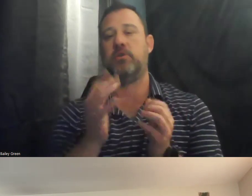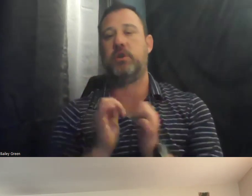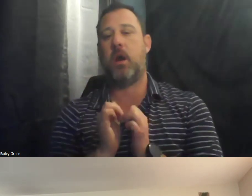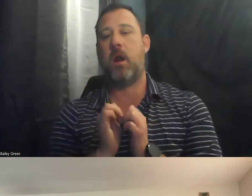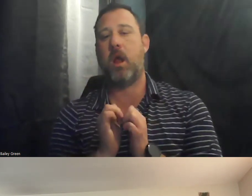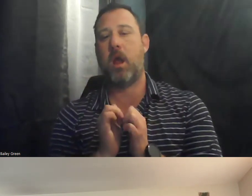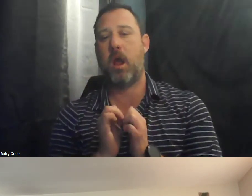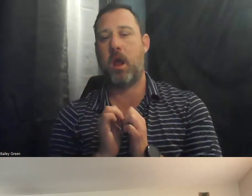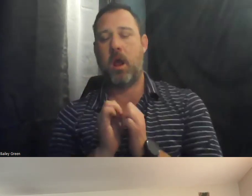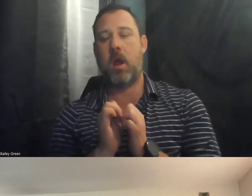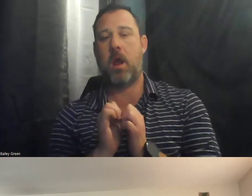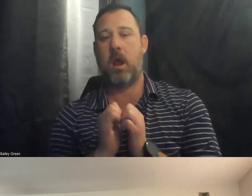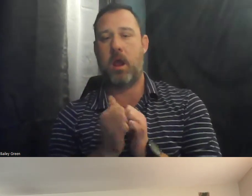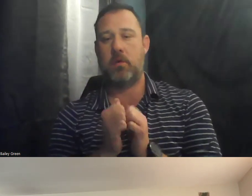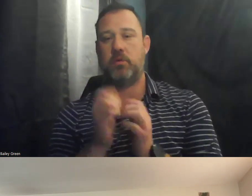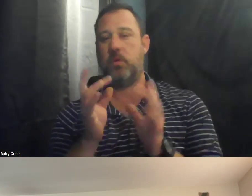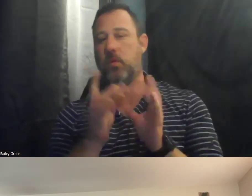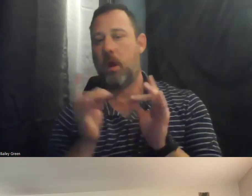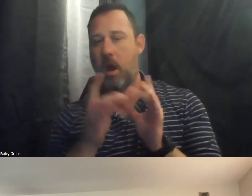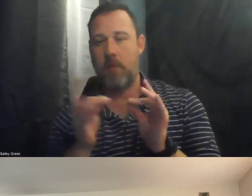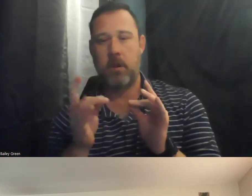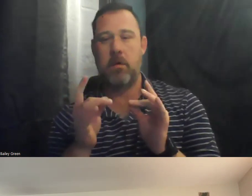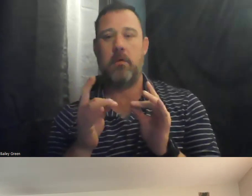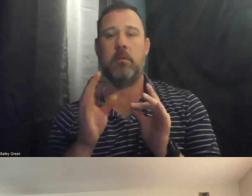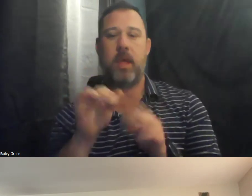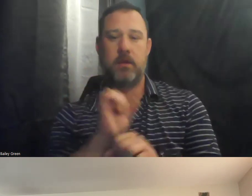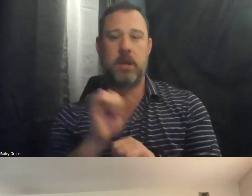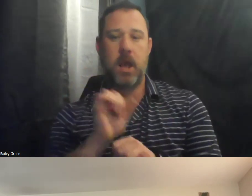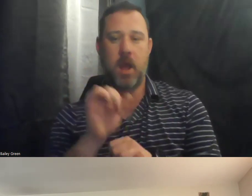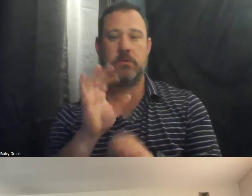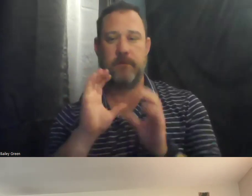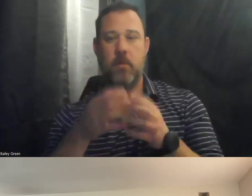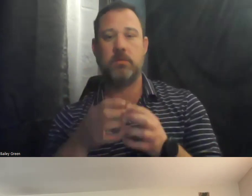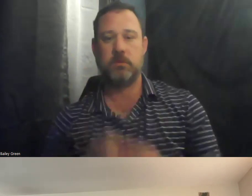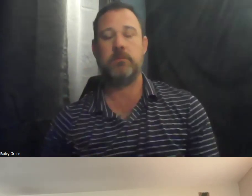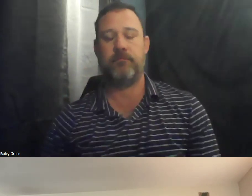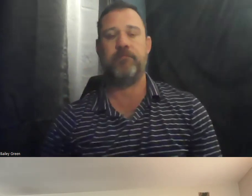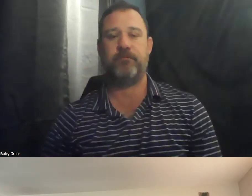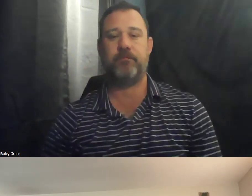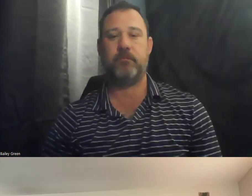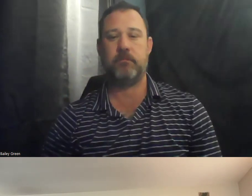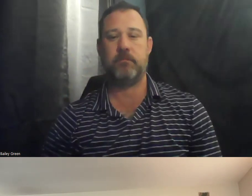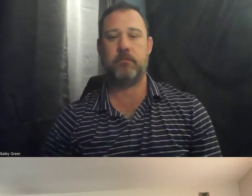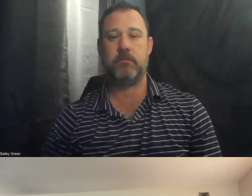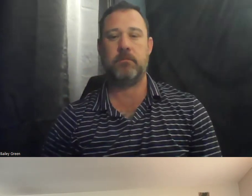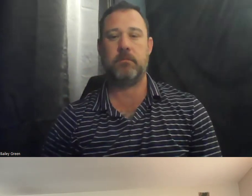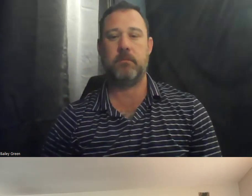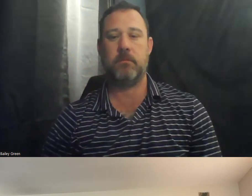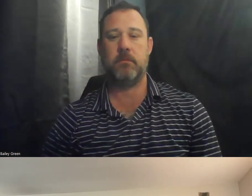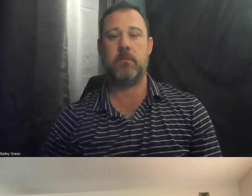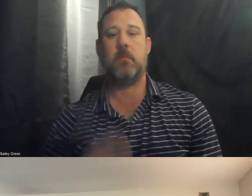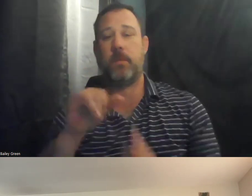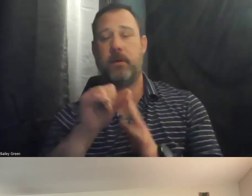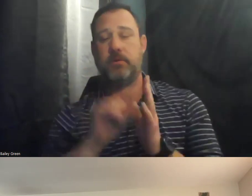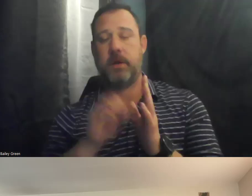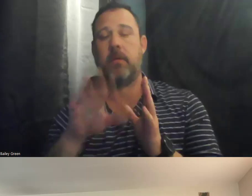to comment on that task force. Once again, the task force meeting with the agenda